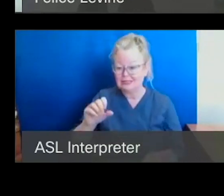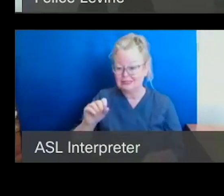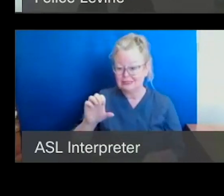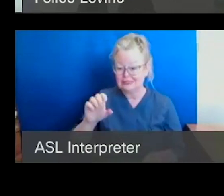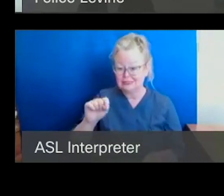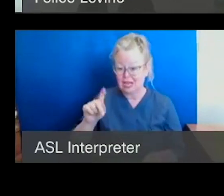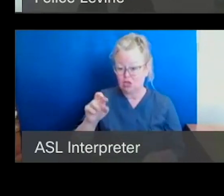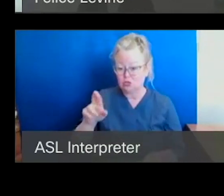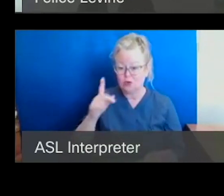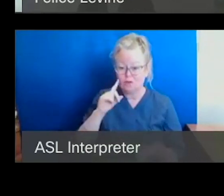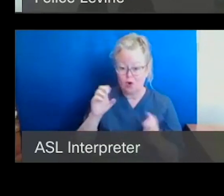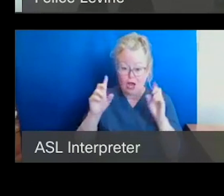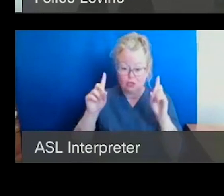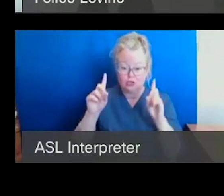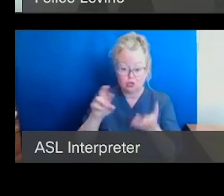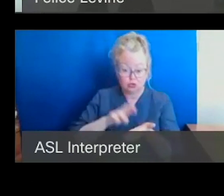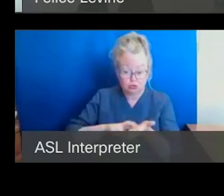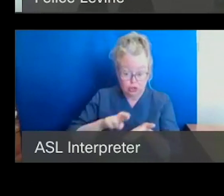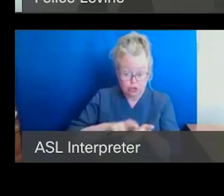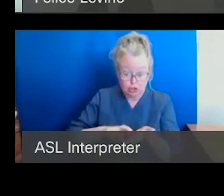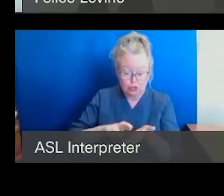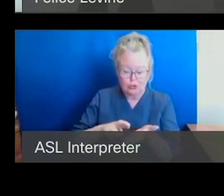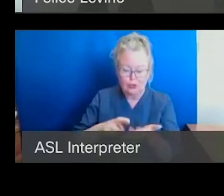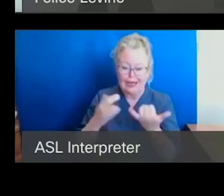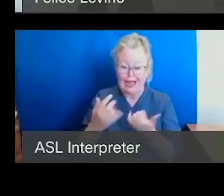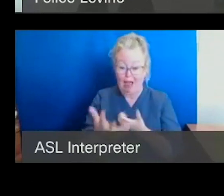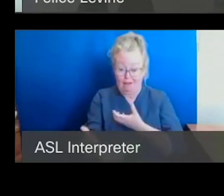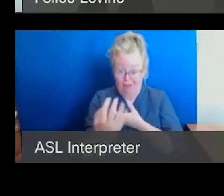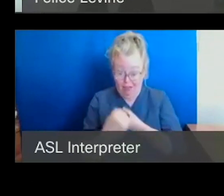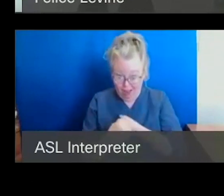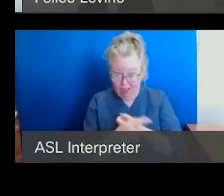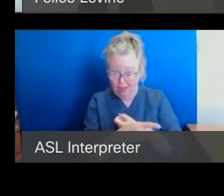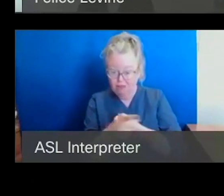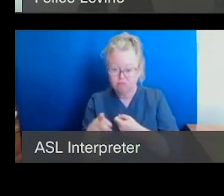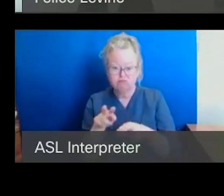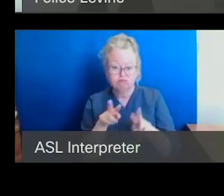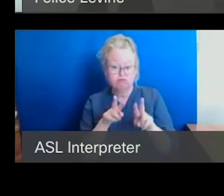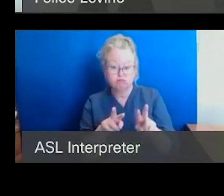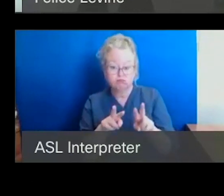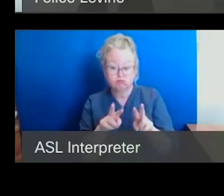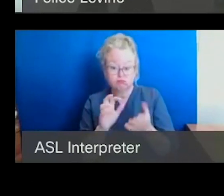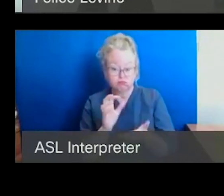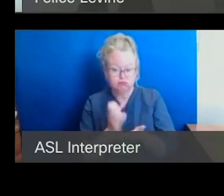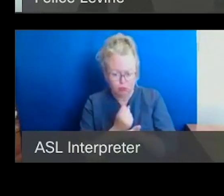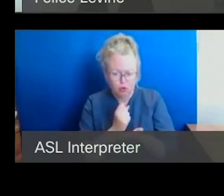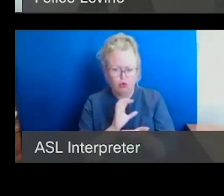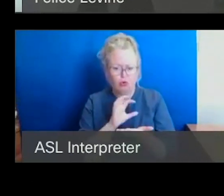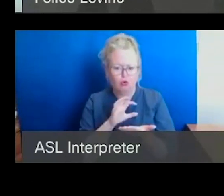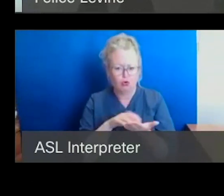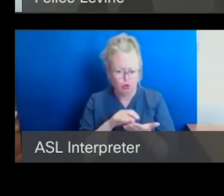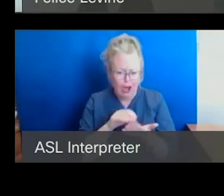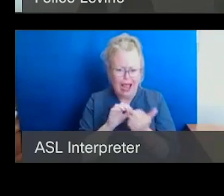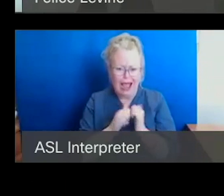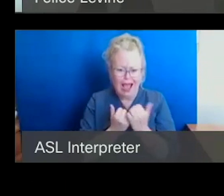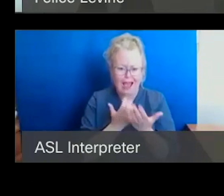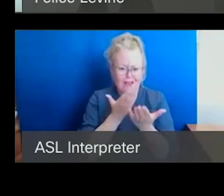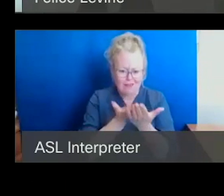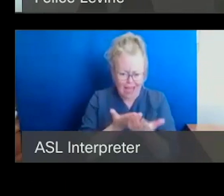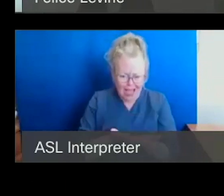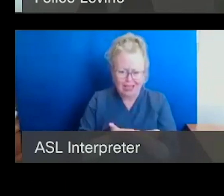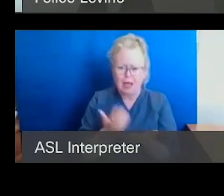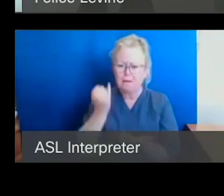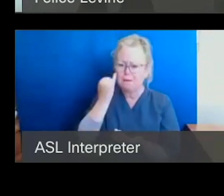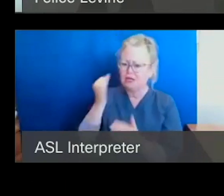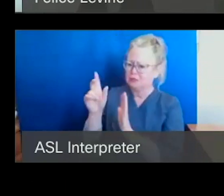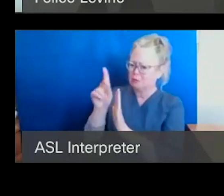Research, there is a wonderful opportunity for the research community to engage with evidence-based policy questions at